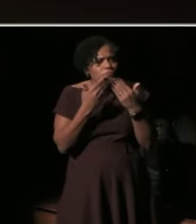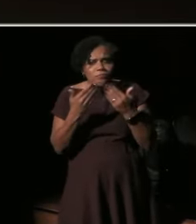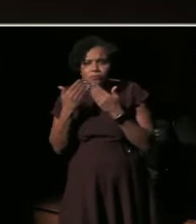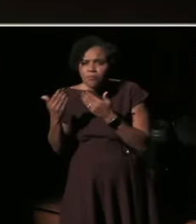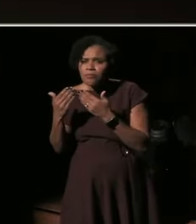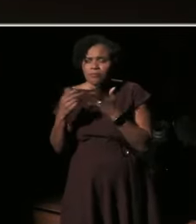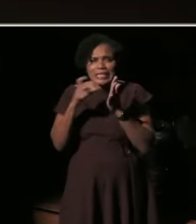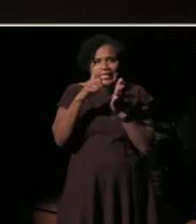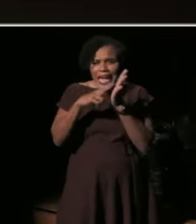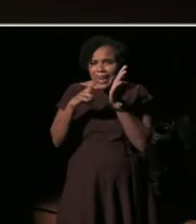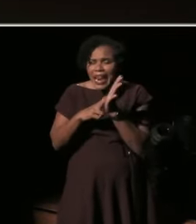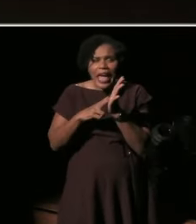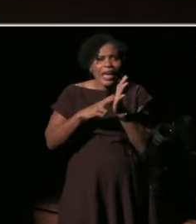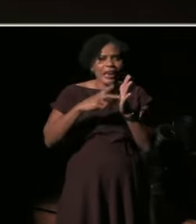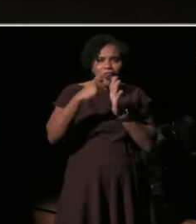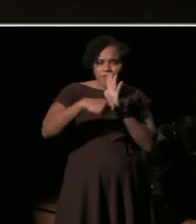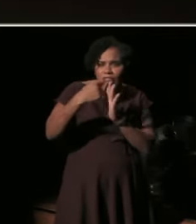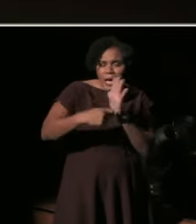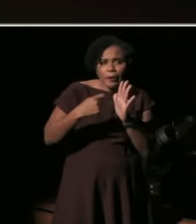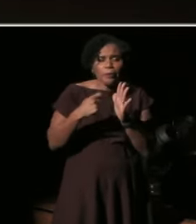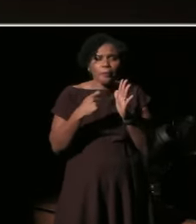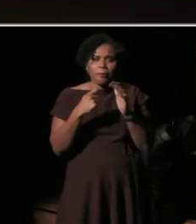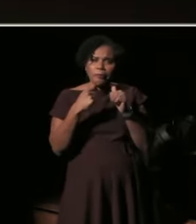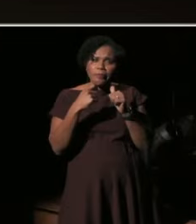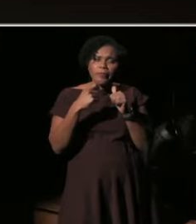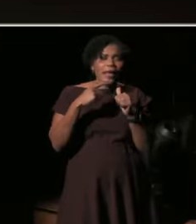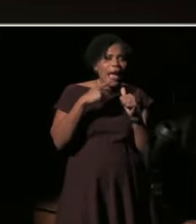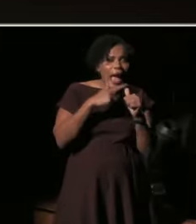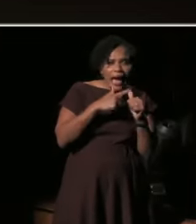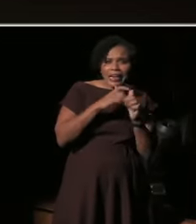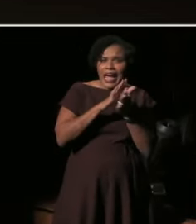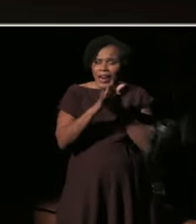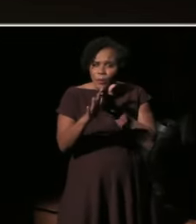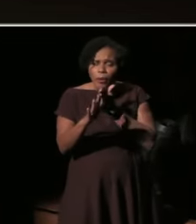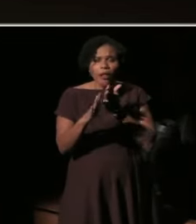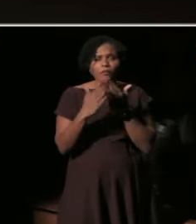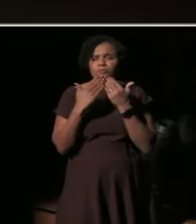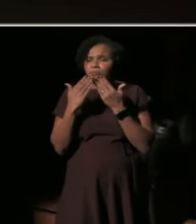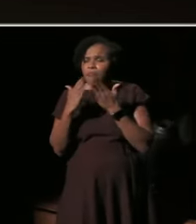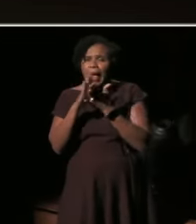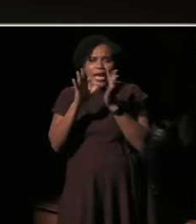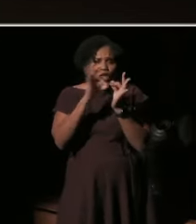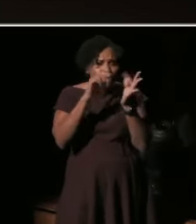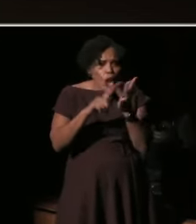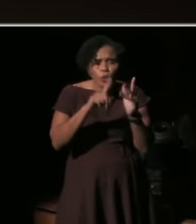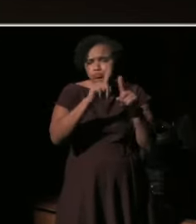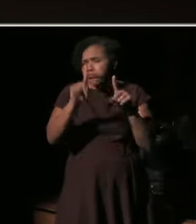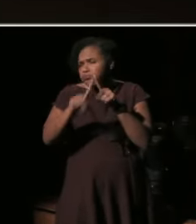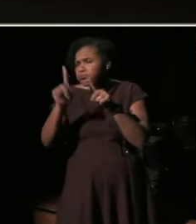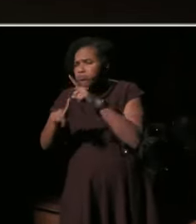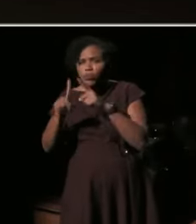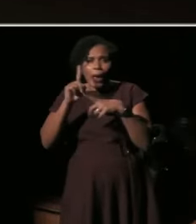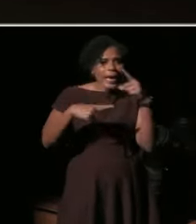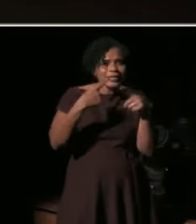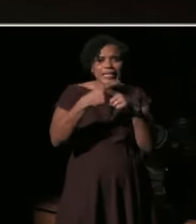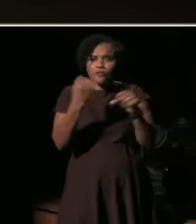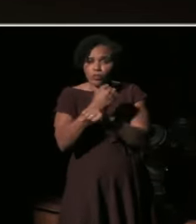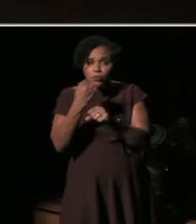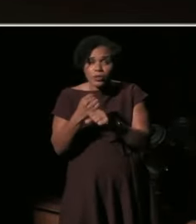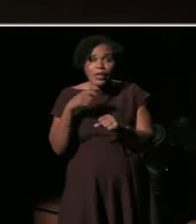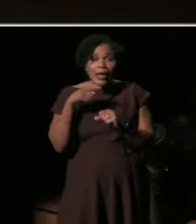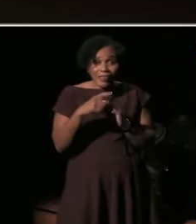Entelis, Courtney Sexton, and Alex Hannibal, HBO Max, and all our incredible executive producers. This film